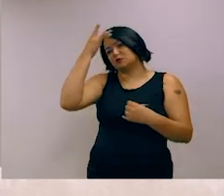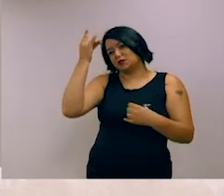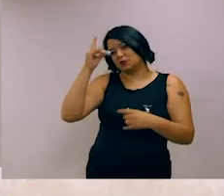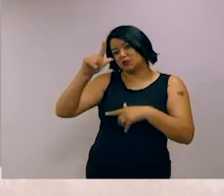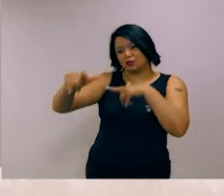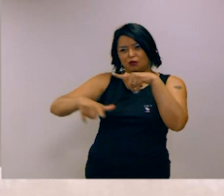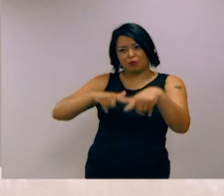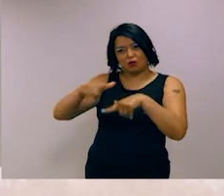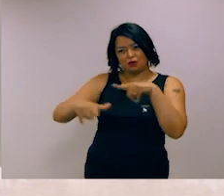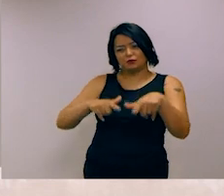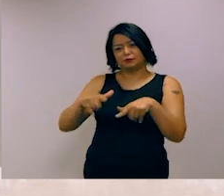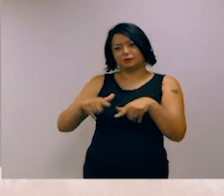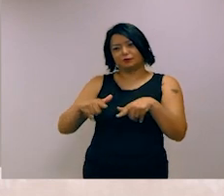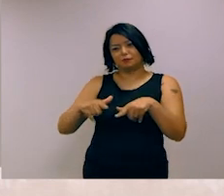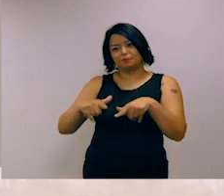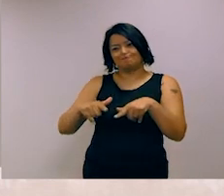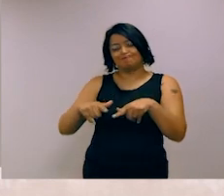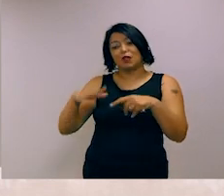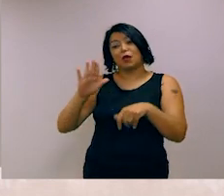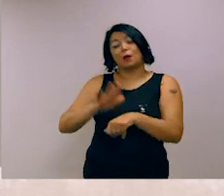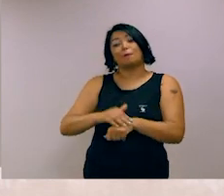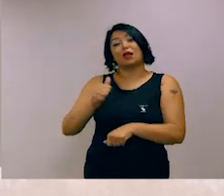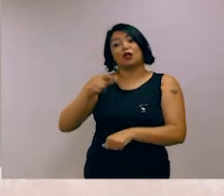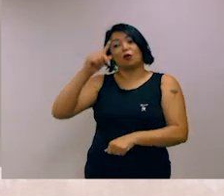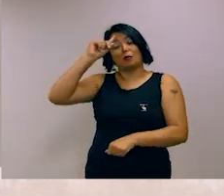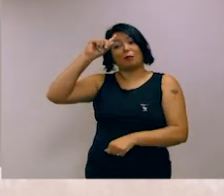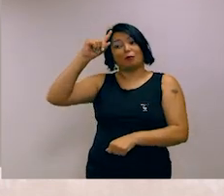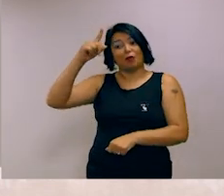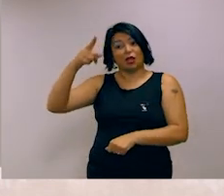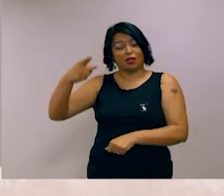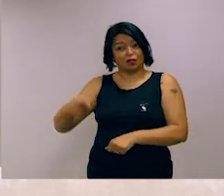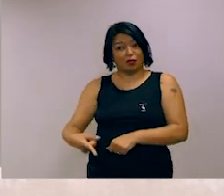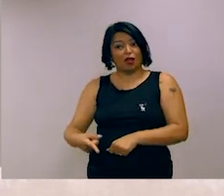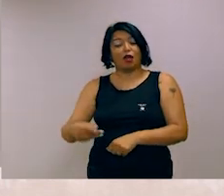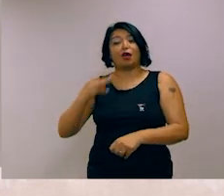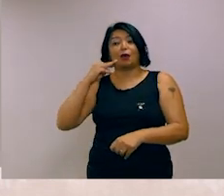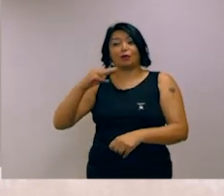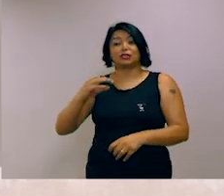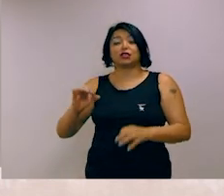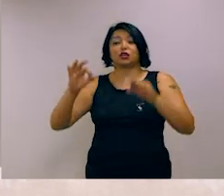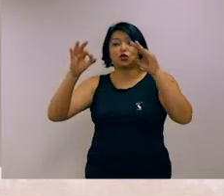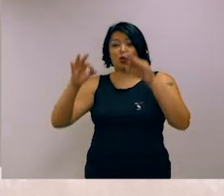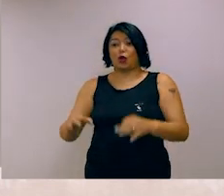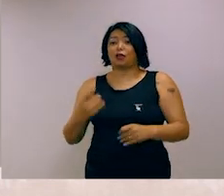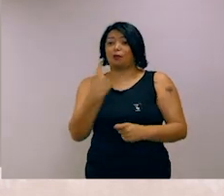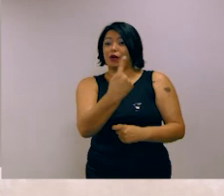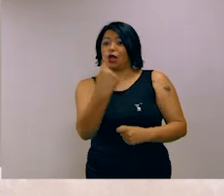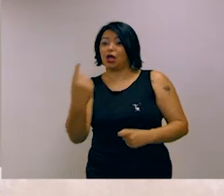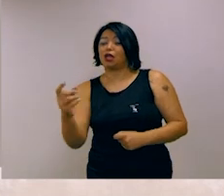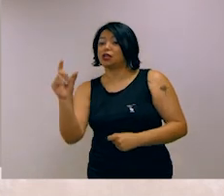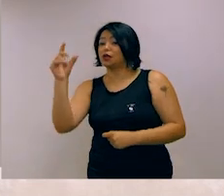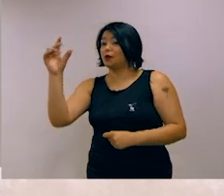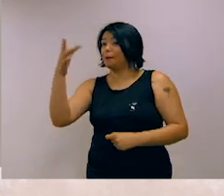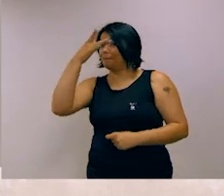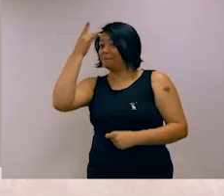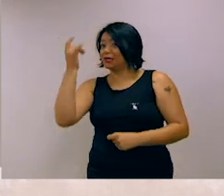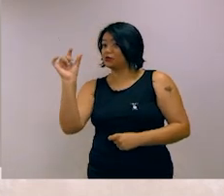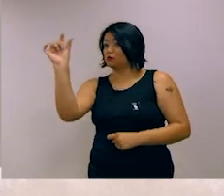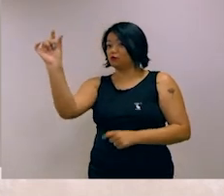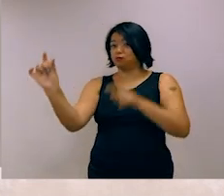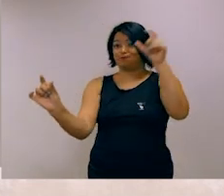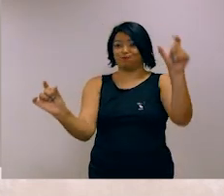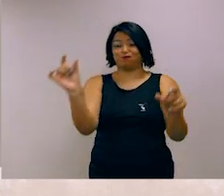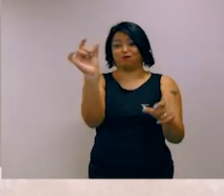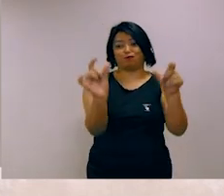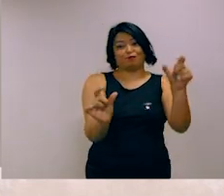everyone. And then we could do a bit more by using this AI personalization model. We also learned how we